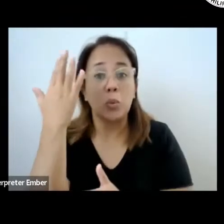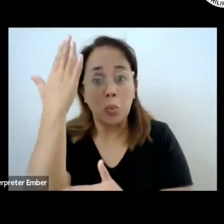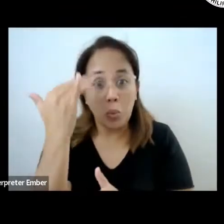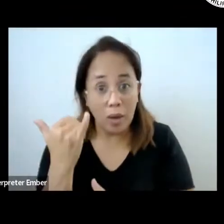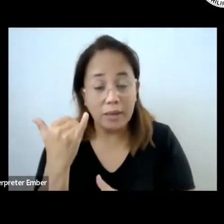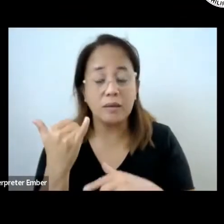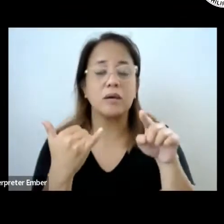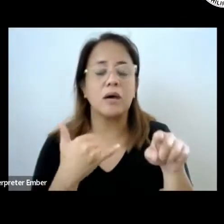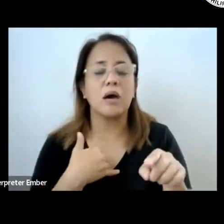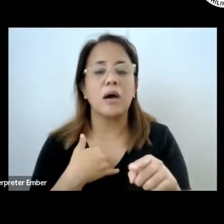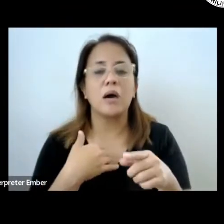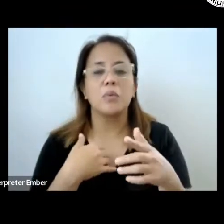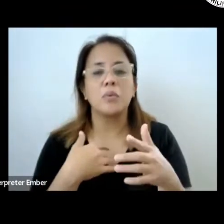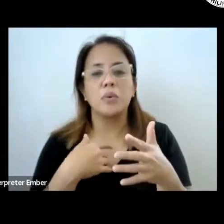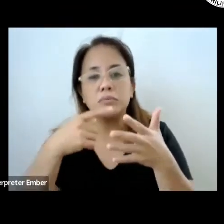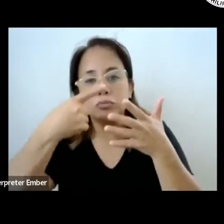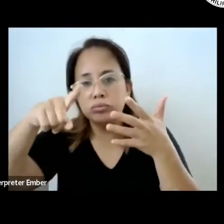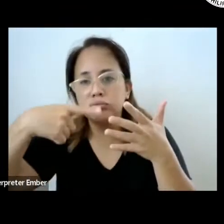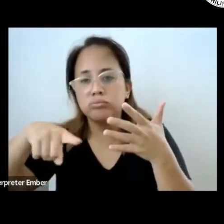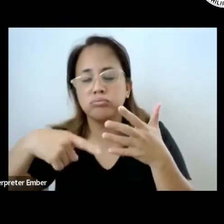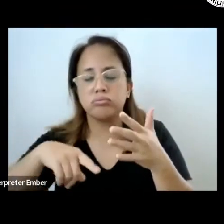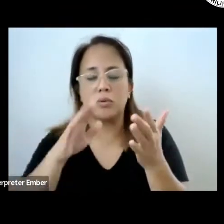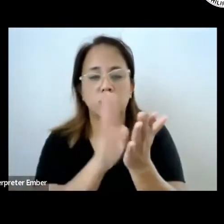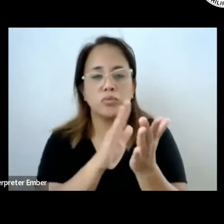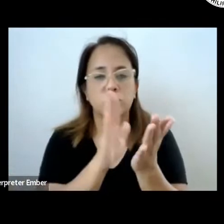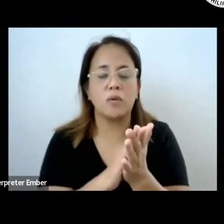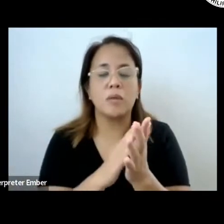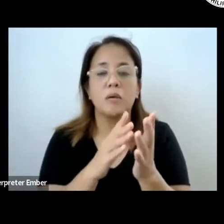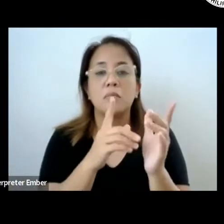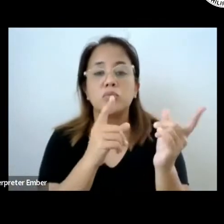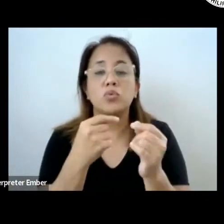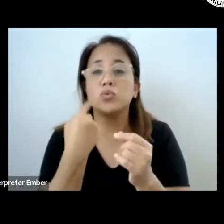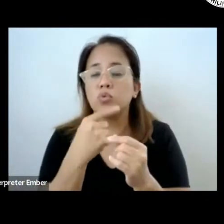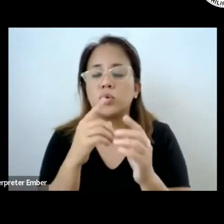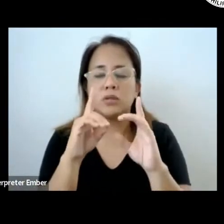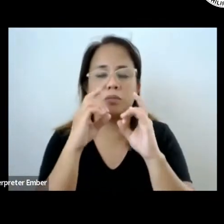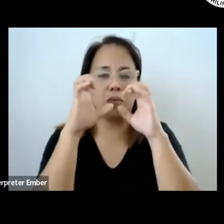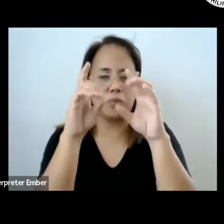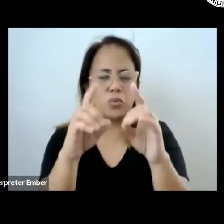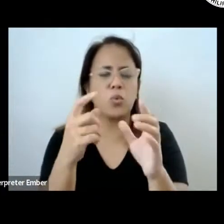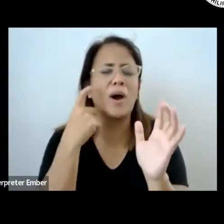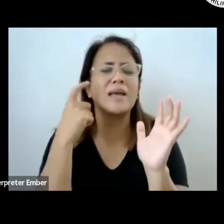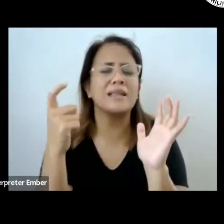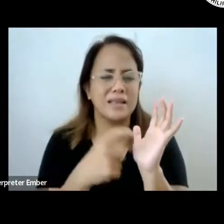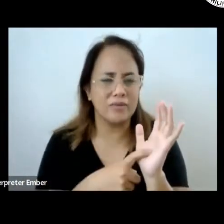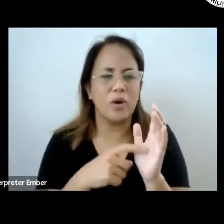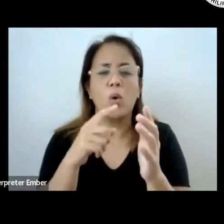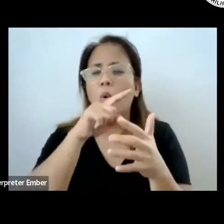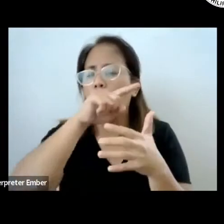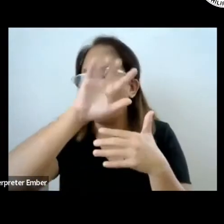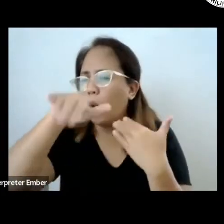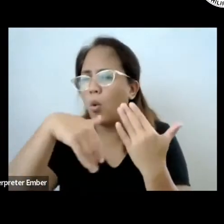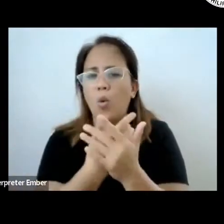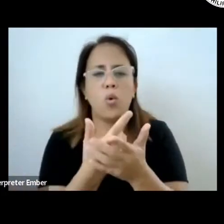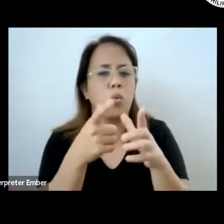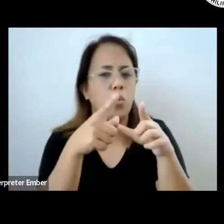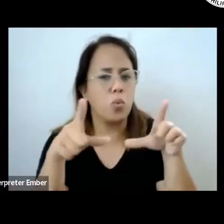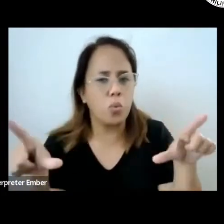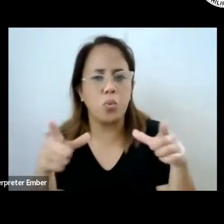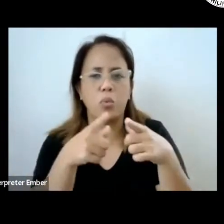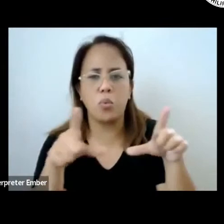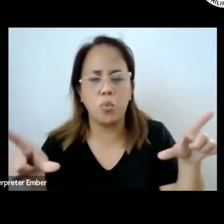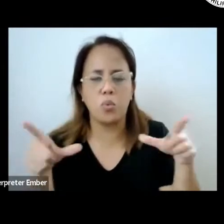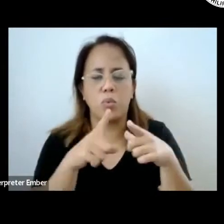the school mapping must be done by the Department of Education to be able to identify all the dialects spoken in